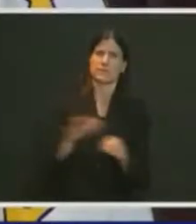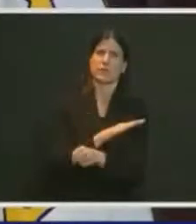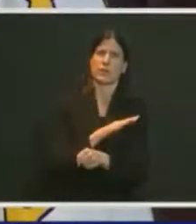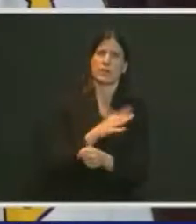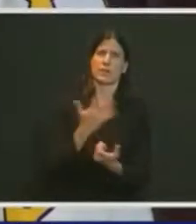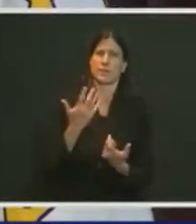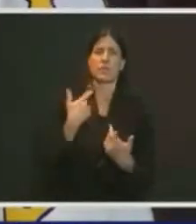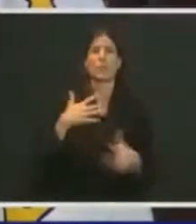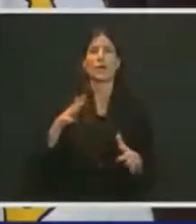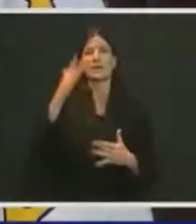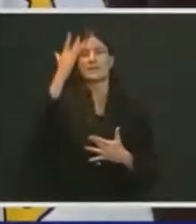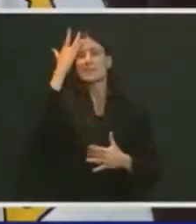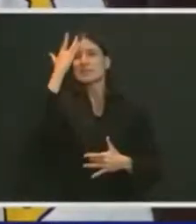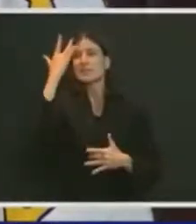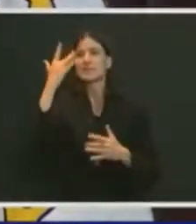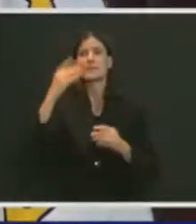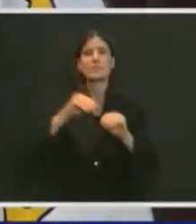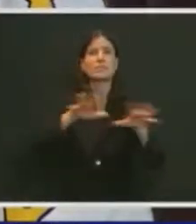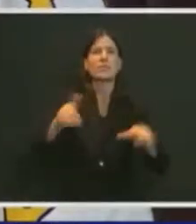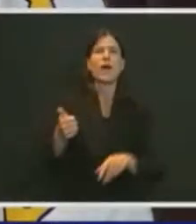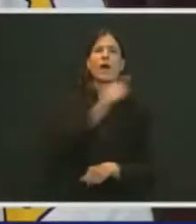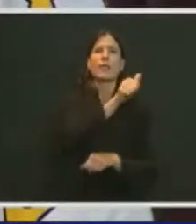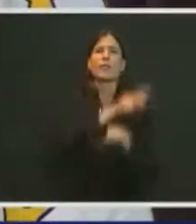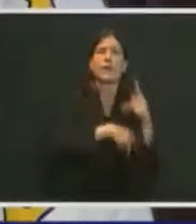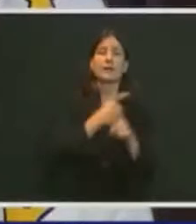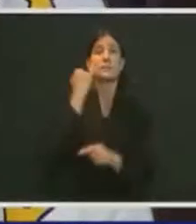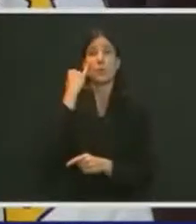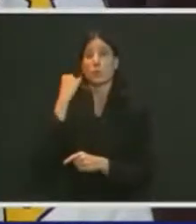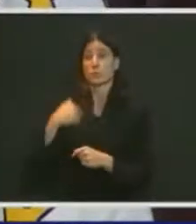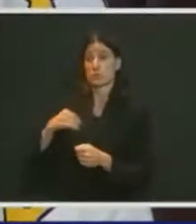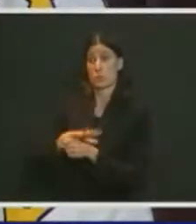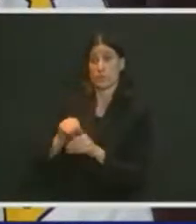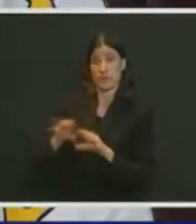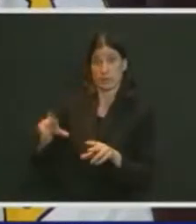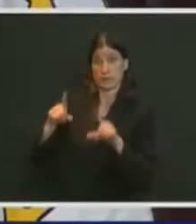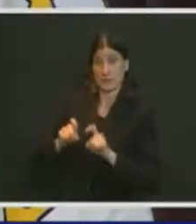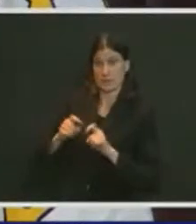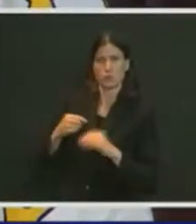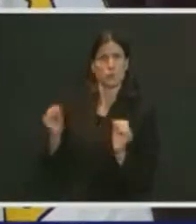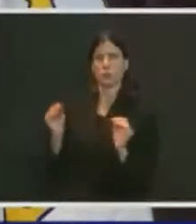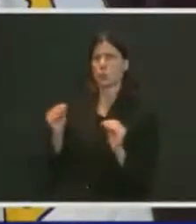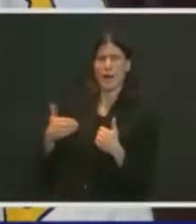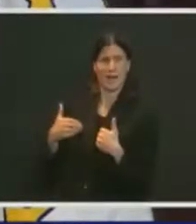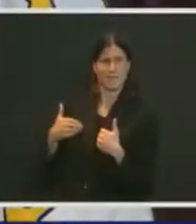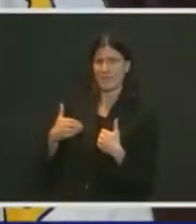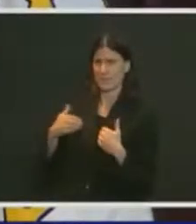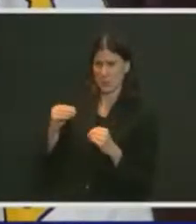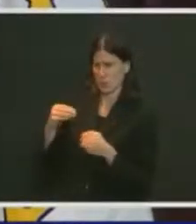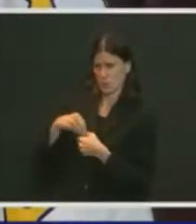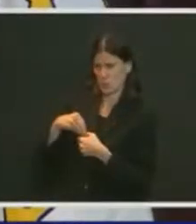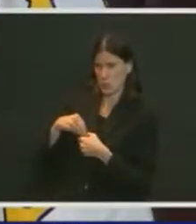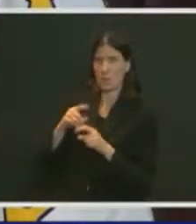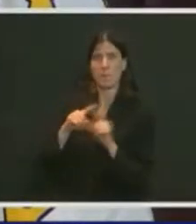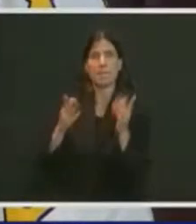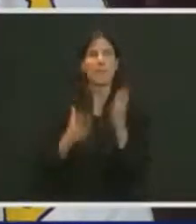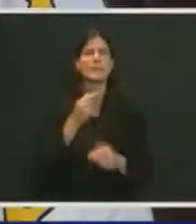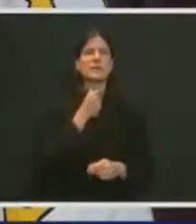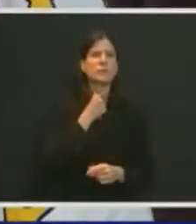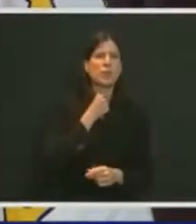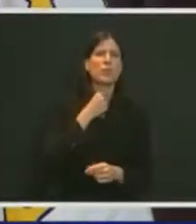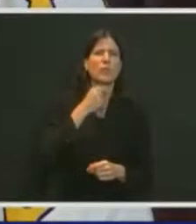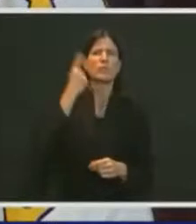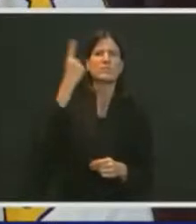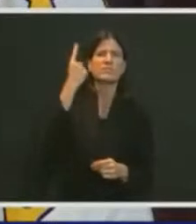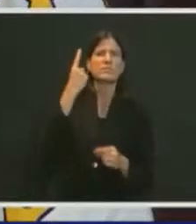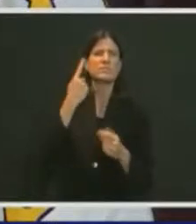COVID-19, influenza, or any other viral illness that occurs. Having a positive or negative test